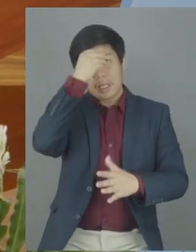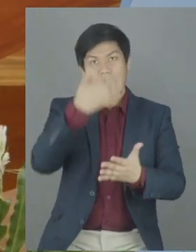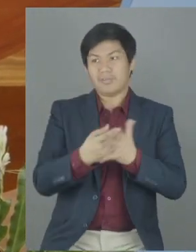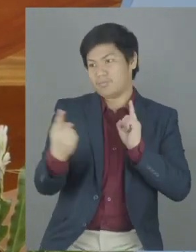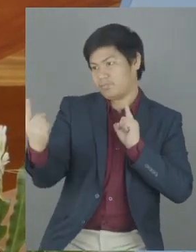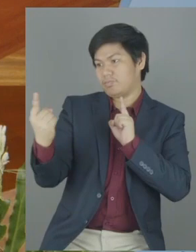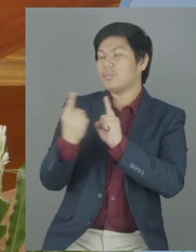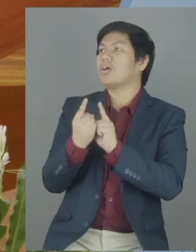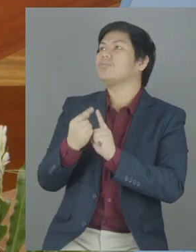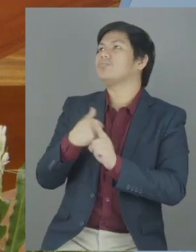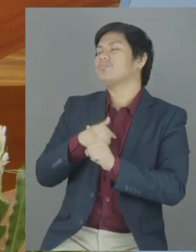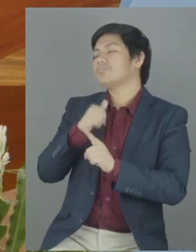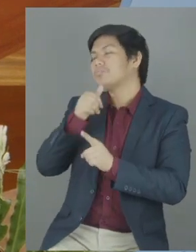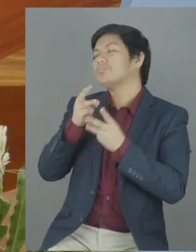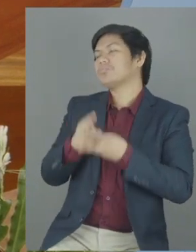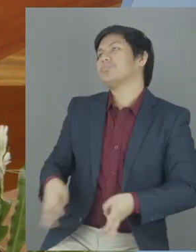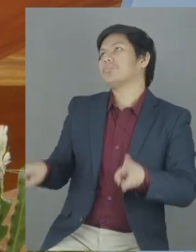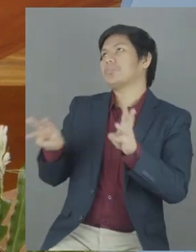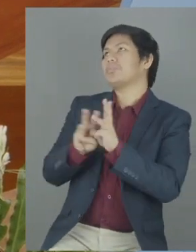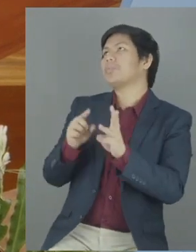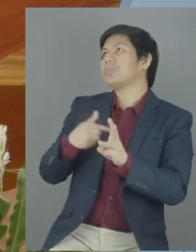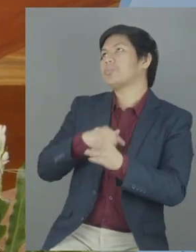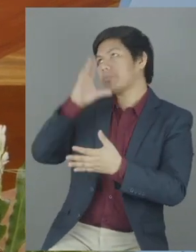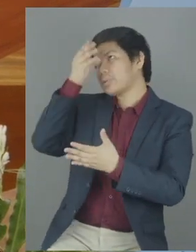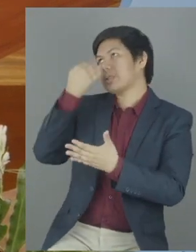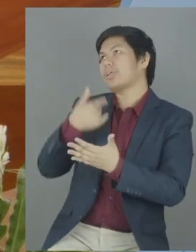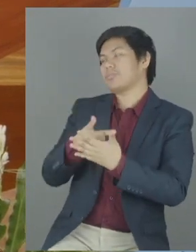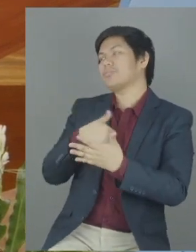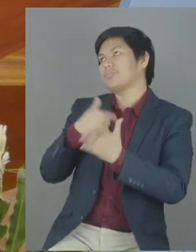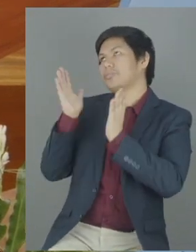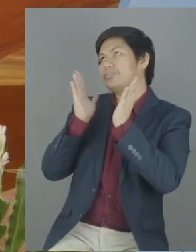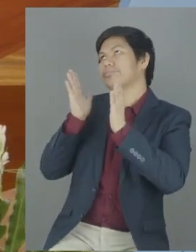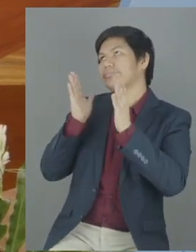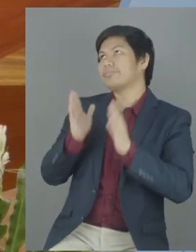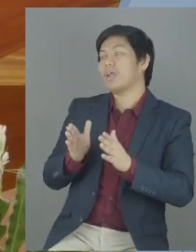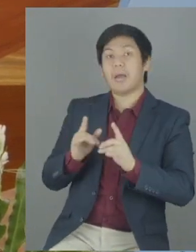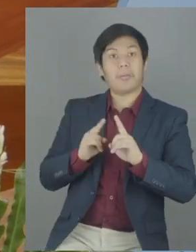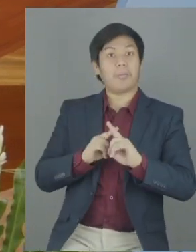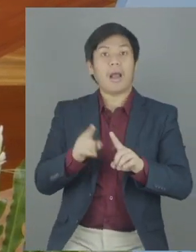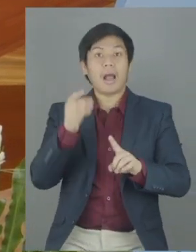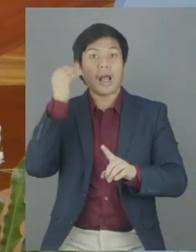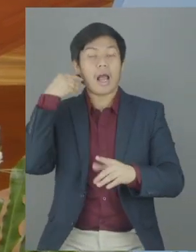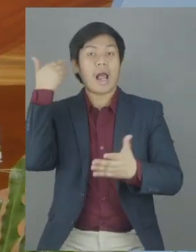longer worthy of being called his son. But when he went home,